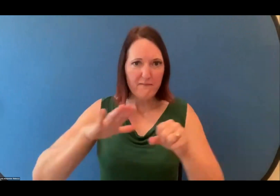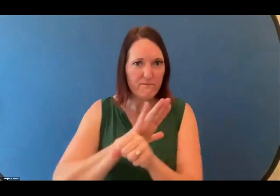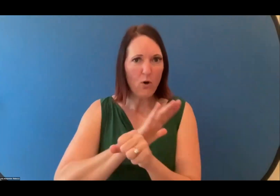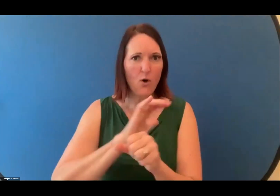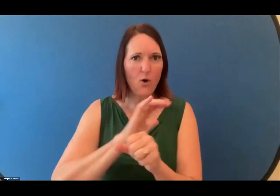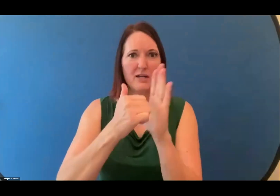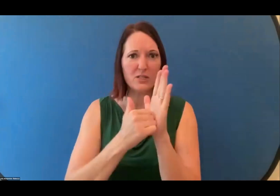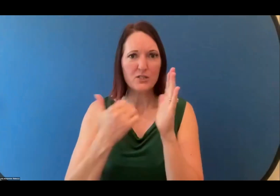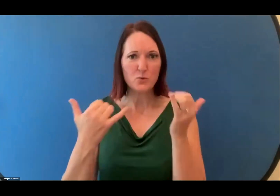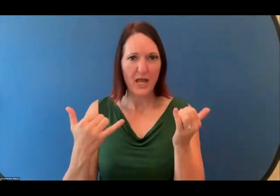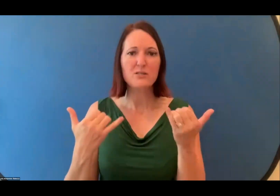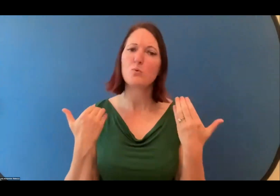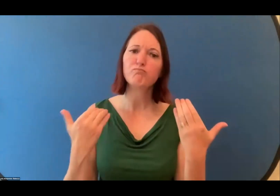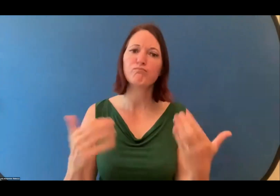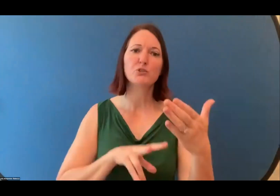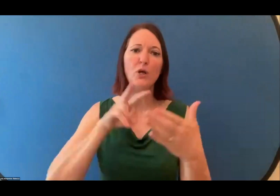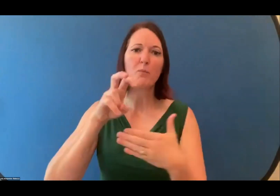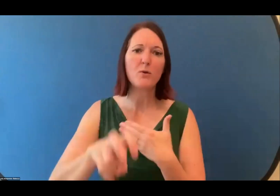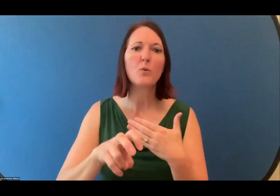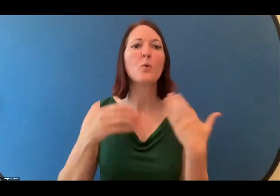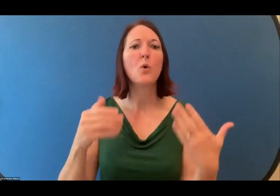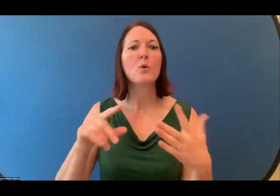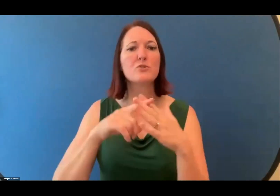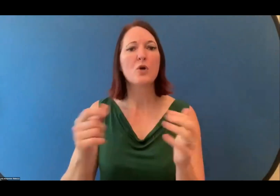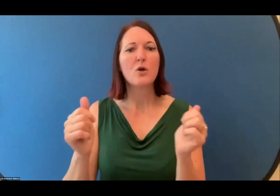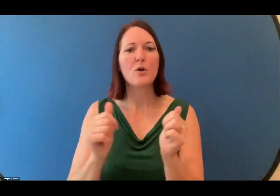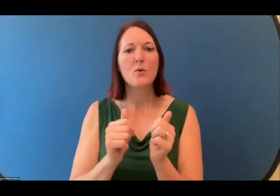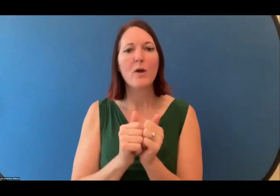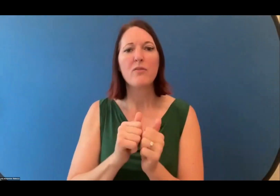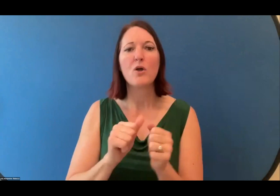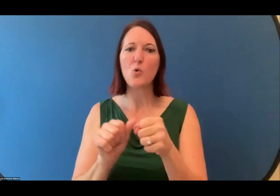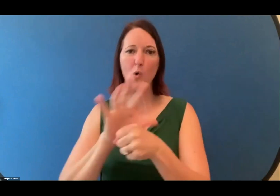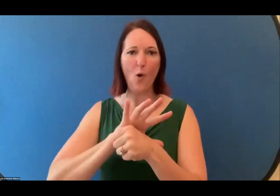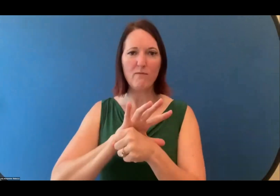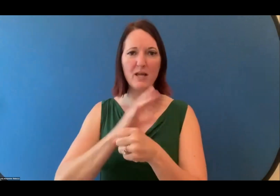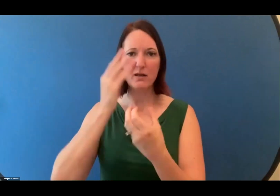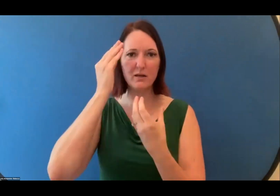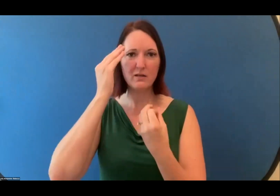me just jump right in. We'll get started with our COVID data.